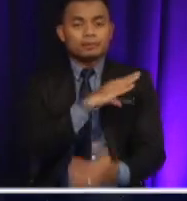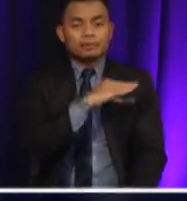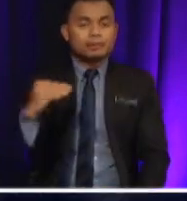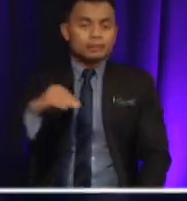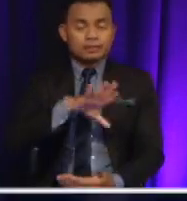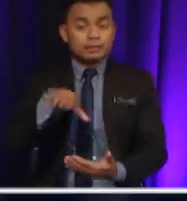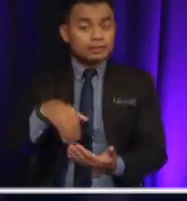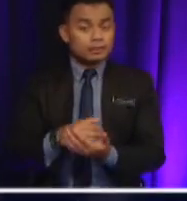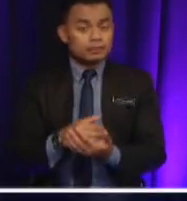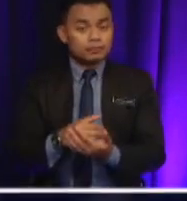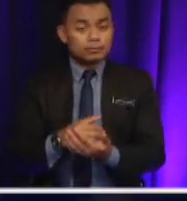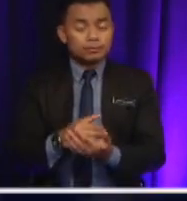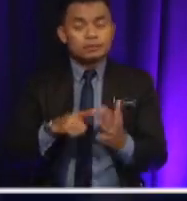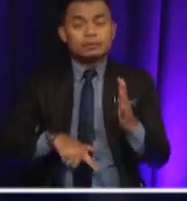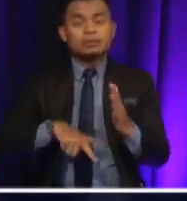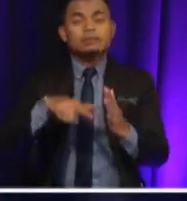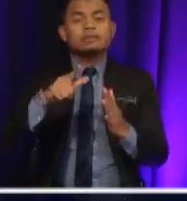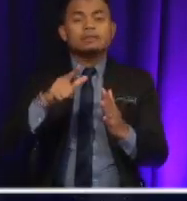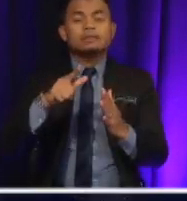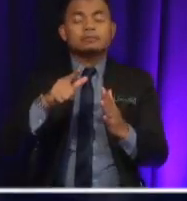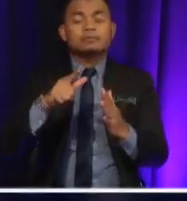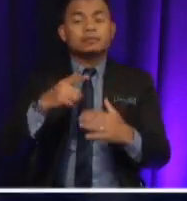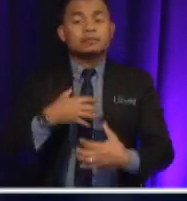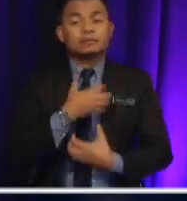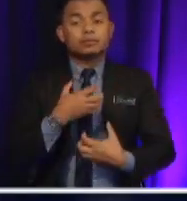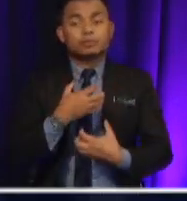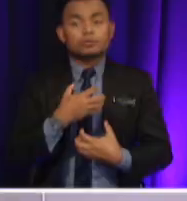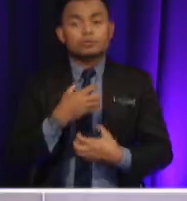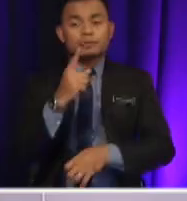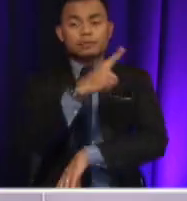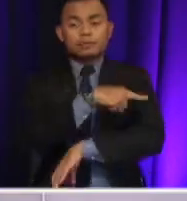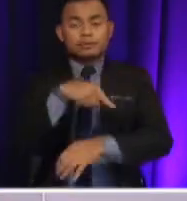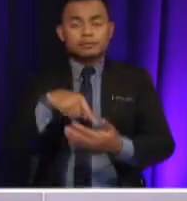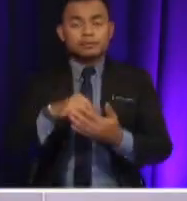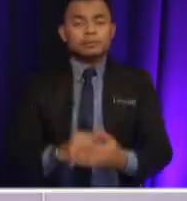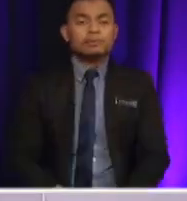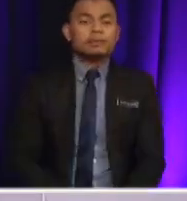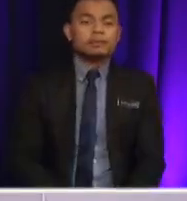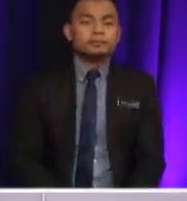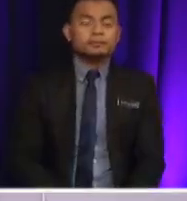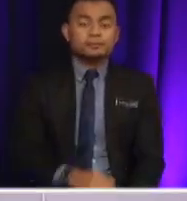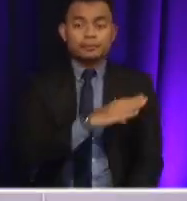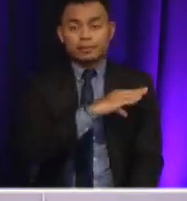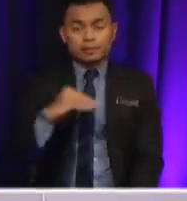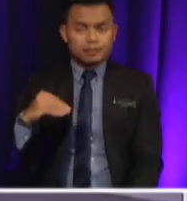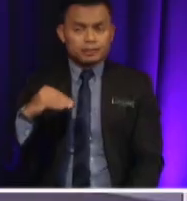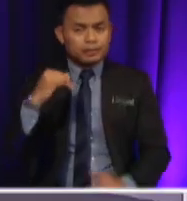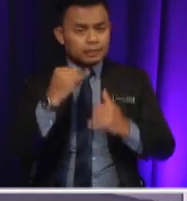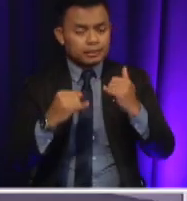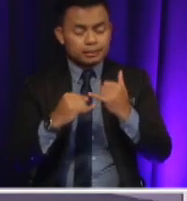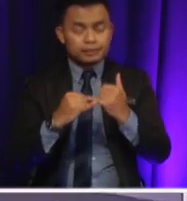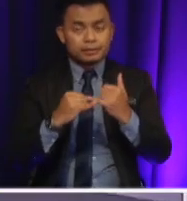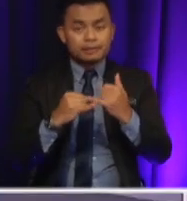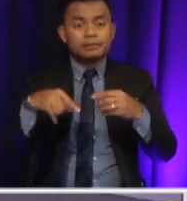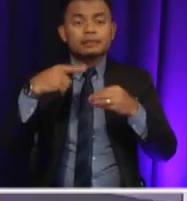would agree with me to listen to you recite poem. Right, so the final segment, what do we have? Yes, the final segment is all